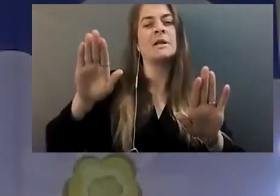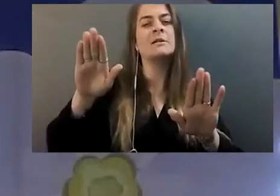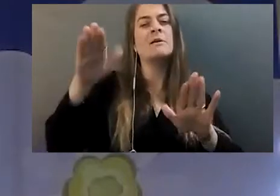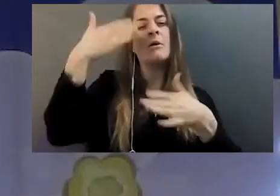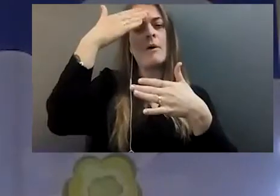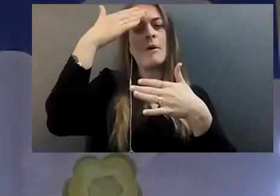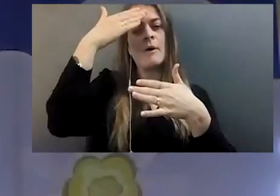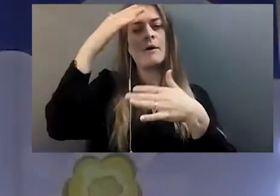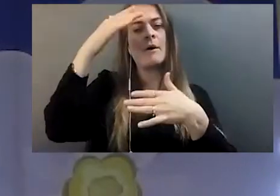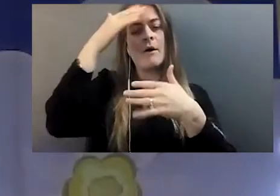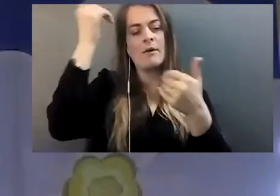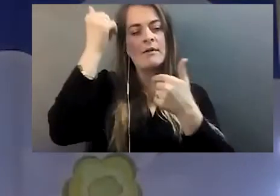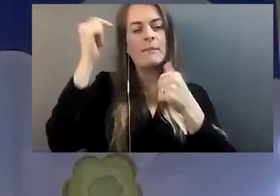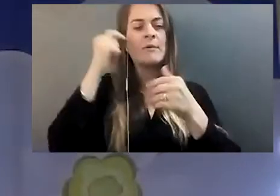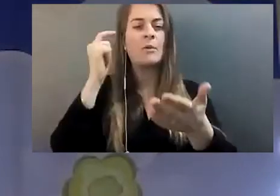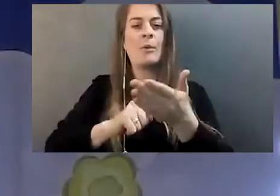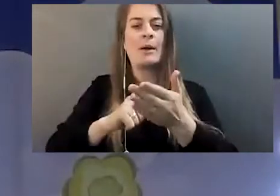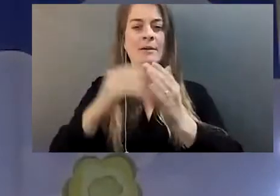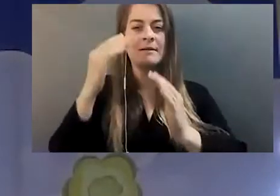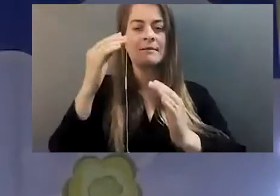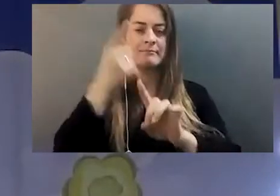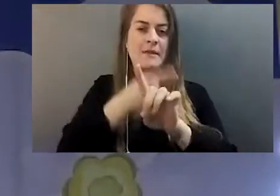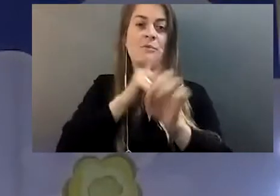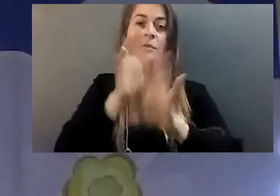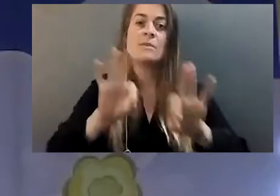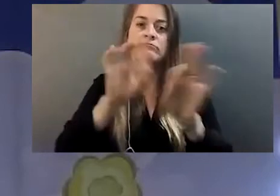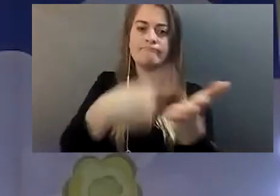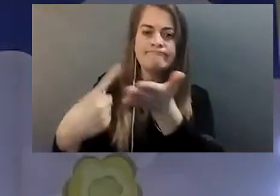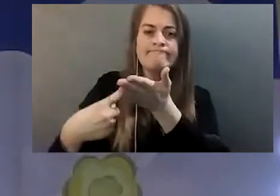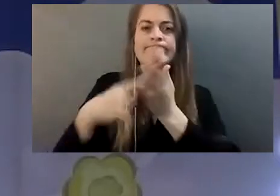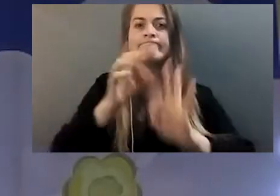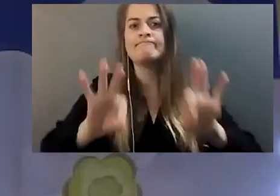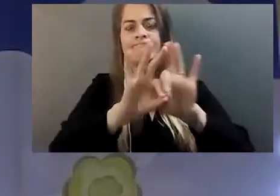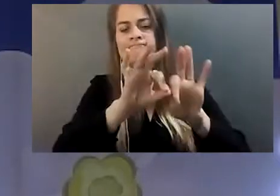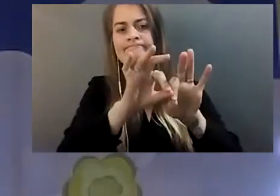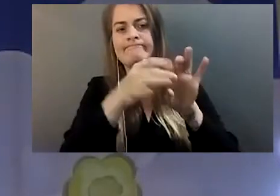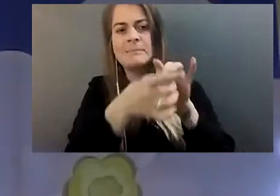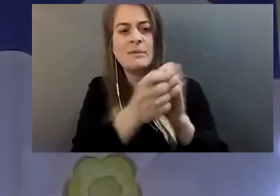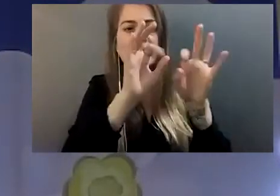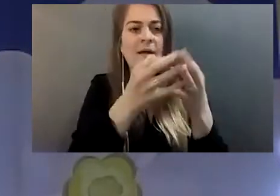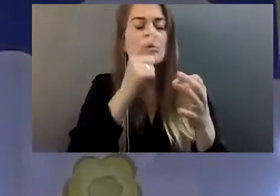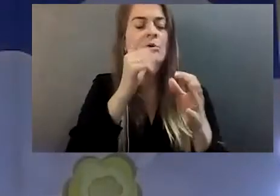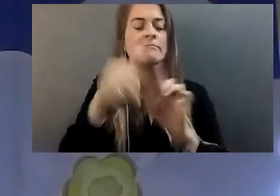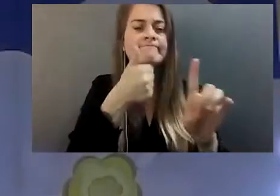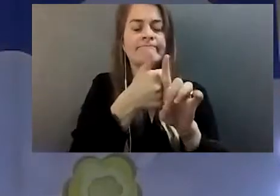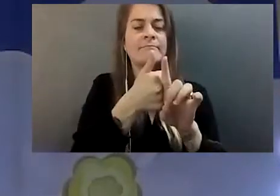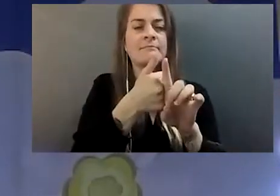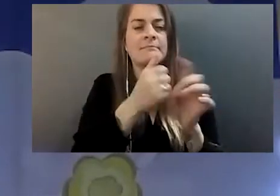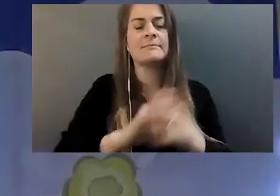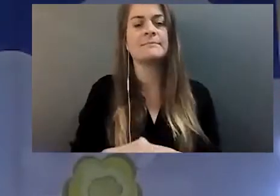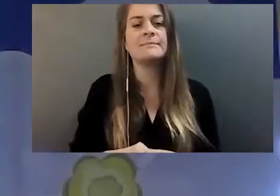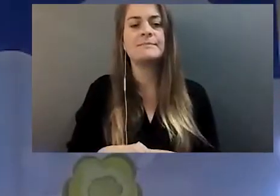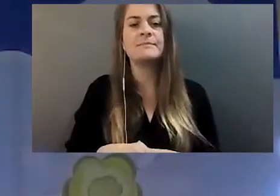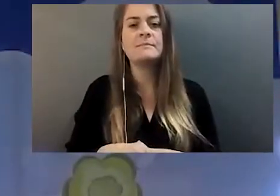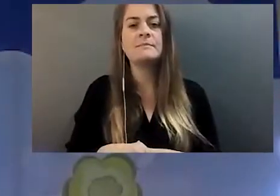invaluable opportunity for us to have important conversations about the issues that are relevant to families affected by dementia. It'll help us move